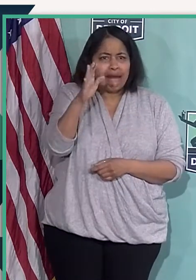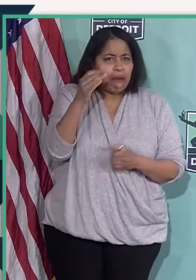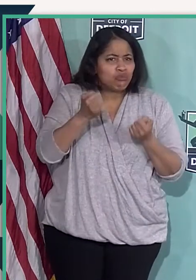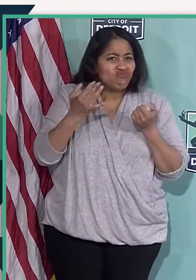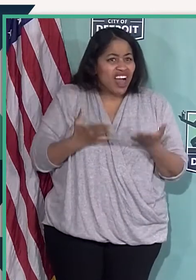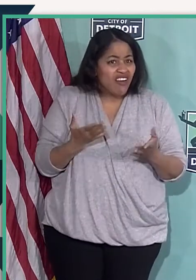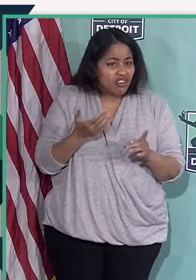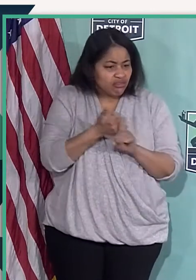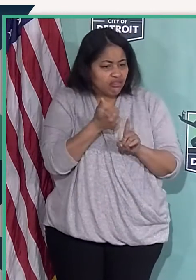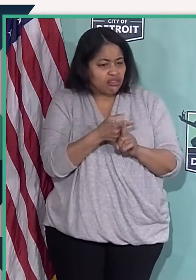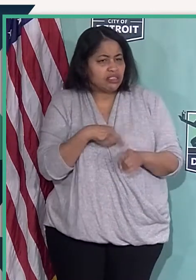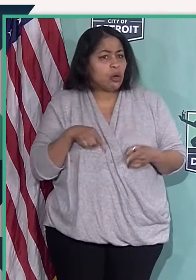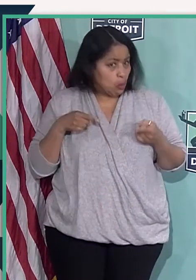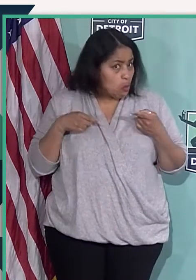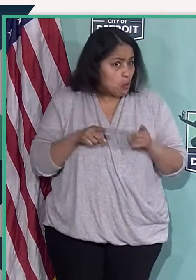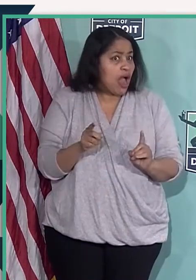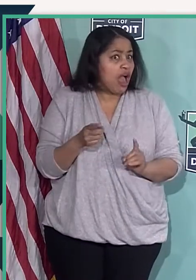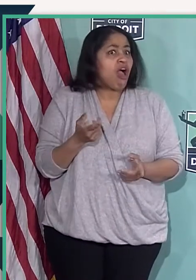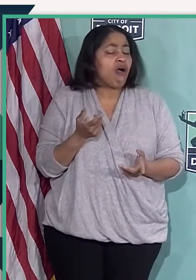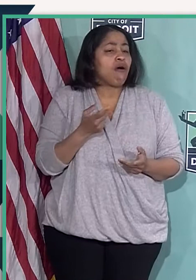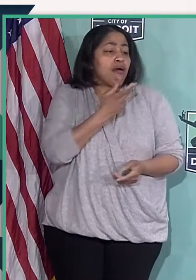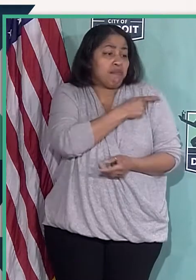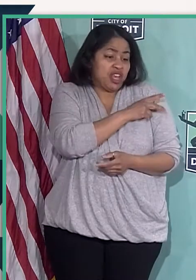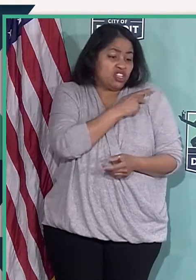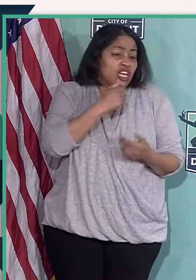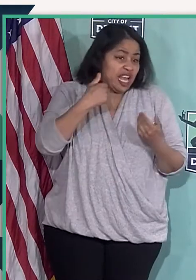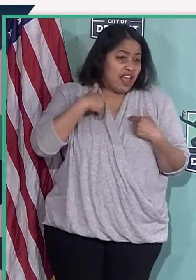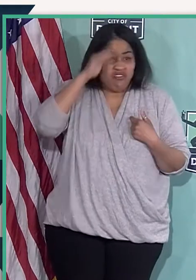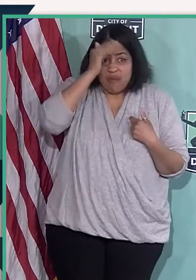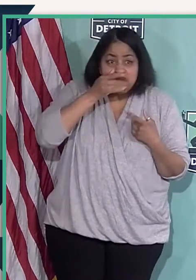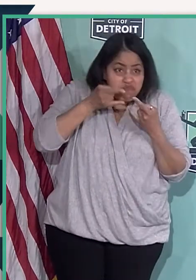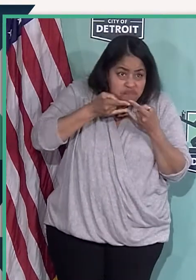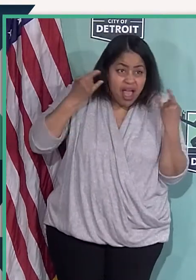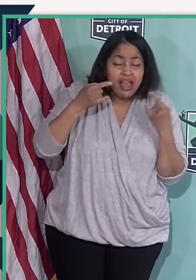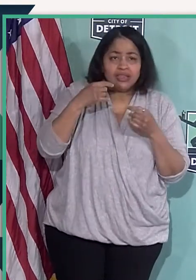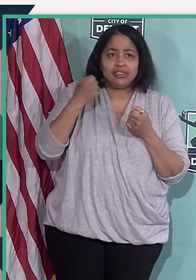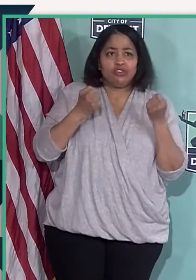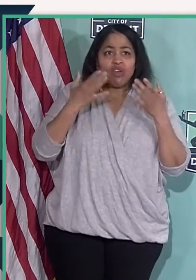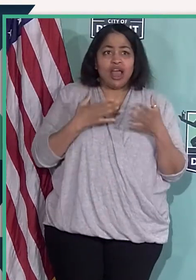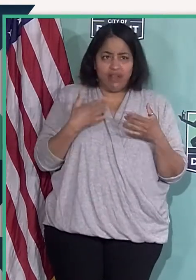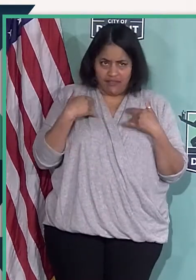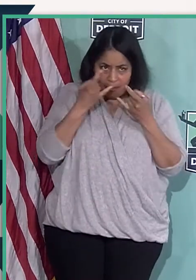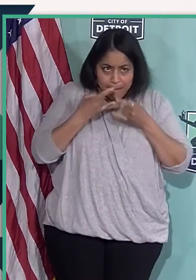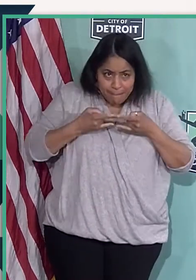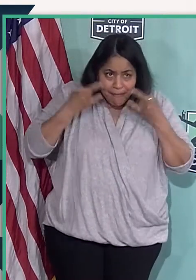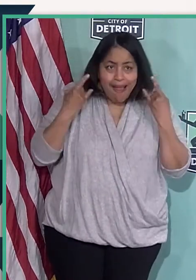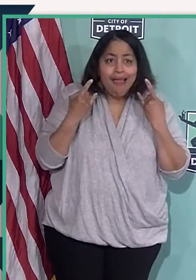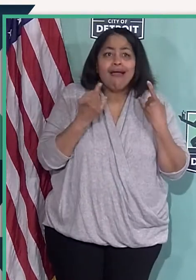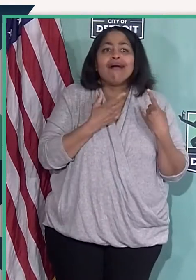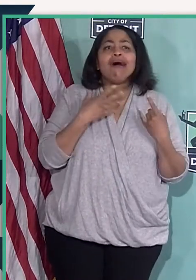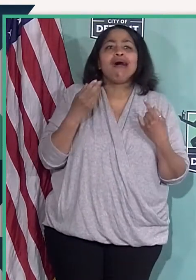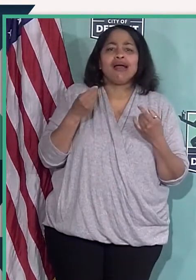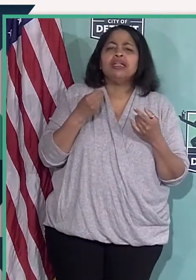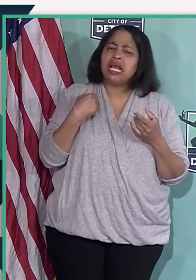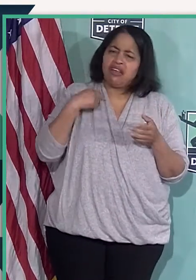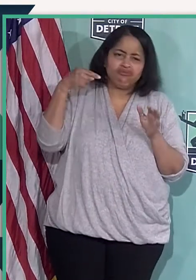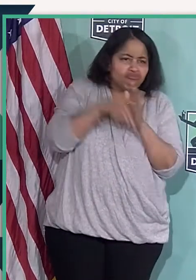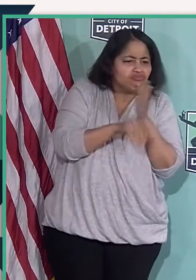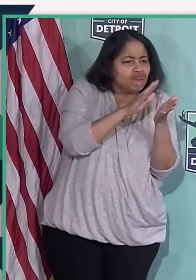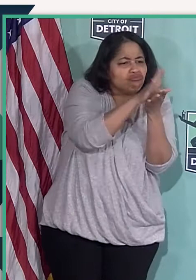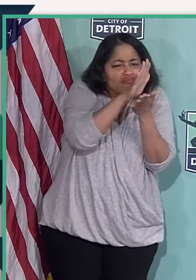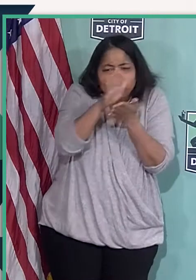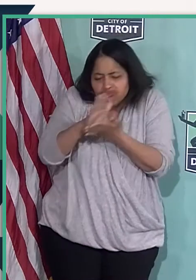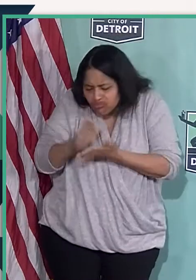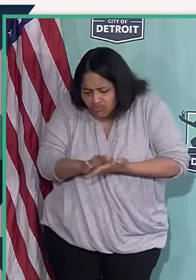drivers, while the patients have their masks and the cab drivers have their masks and there's intense cleaning protocols between